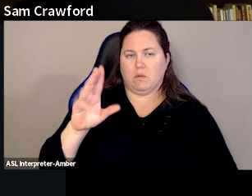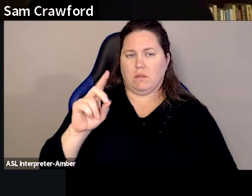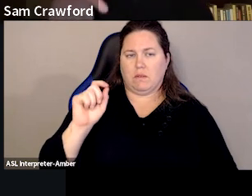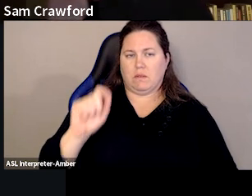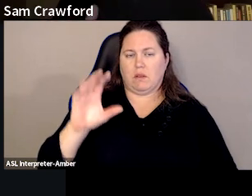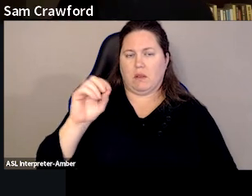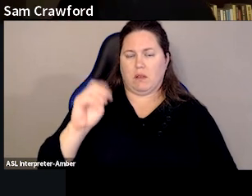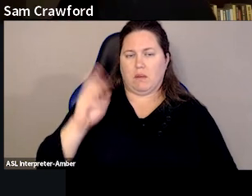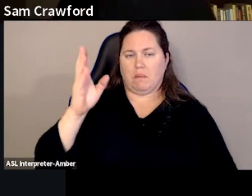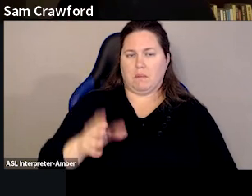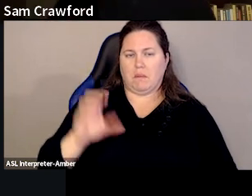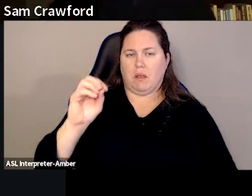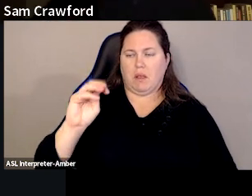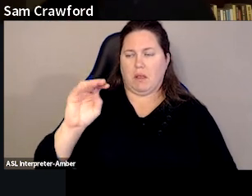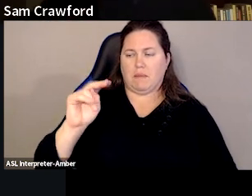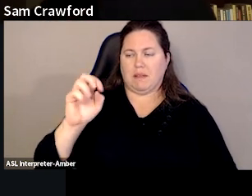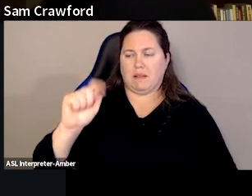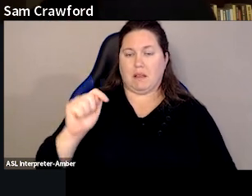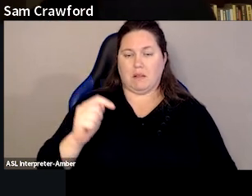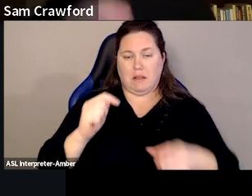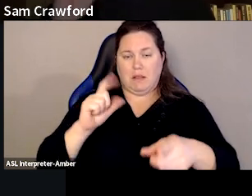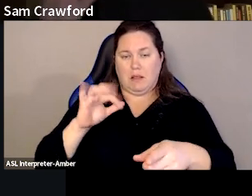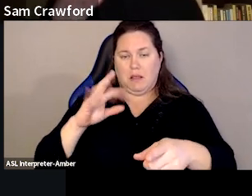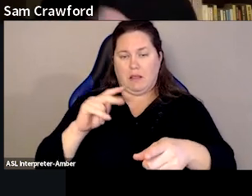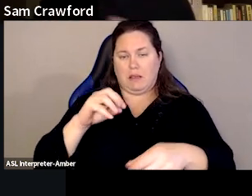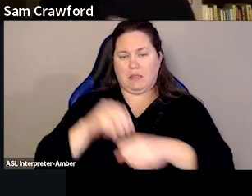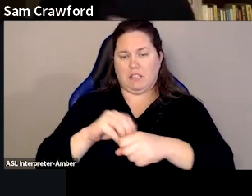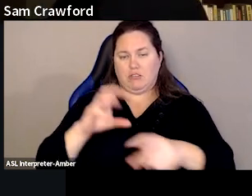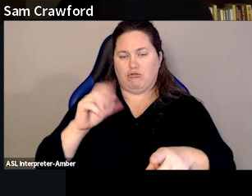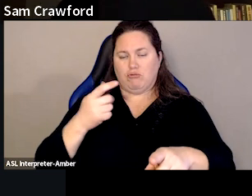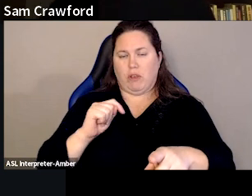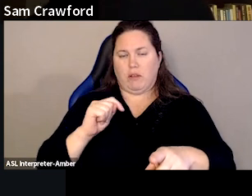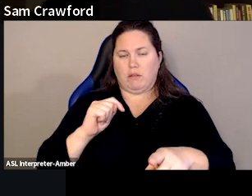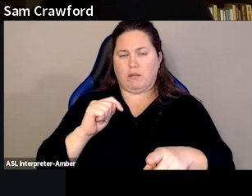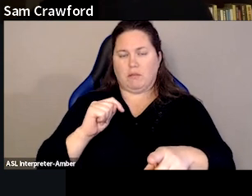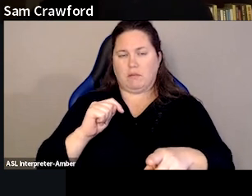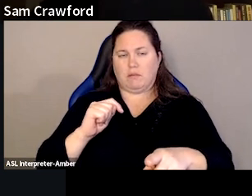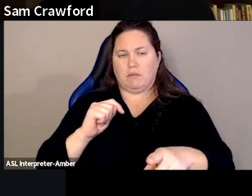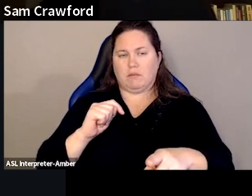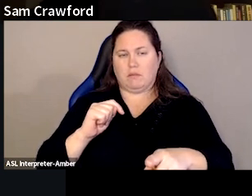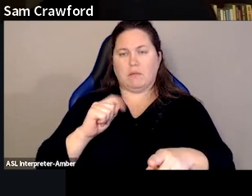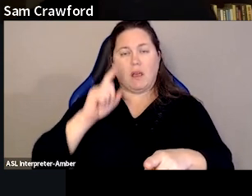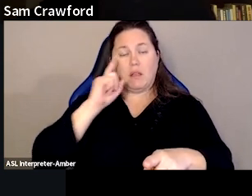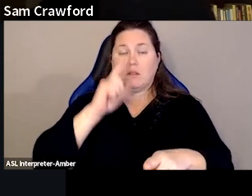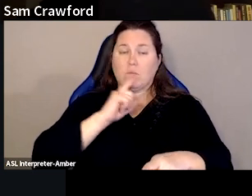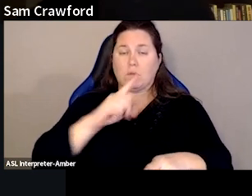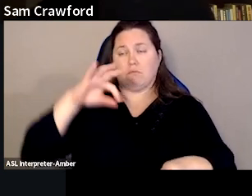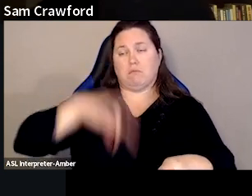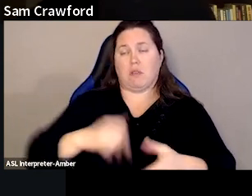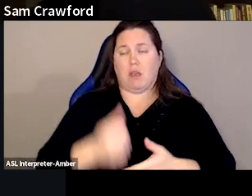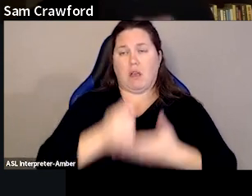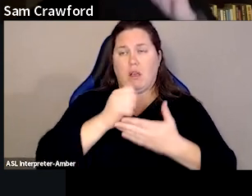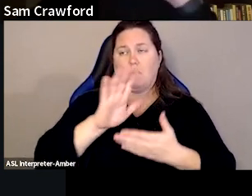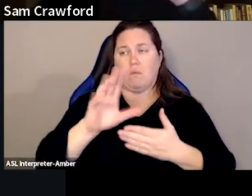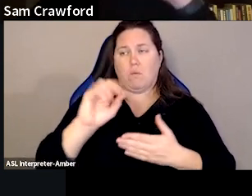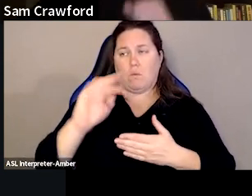bycrawford.com/comnet. The link to that will be in the chat now. And I think it's really going to help a lot of your organizations. So even if you don't go with the